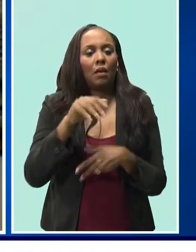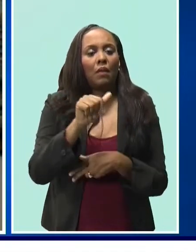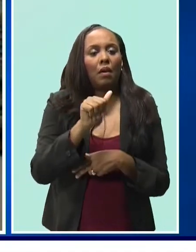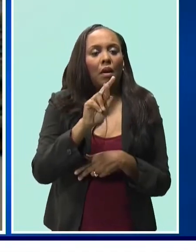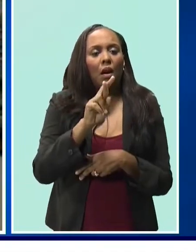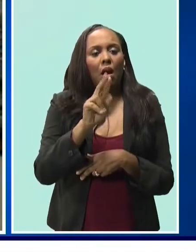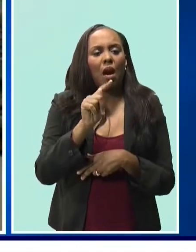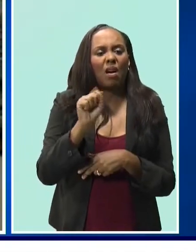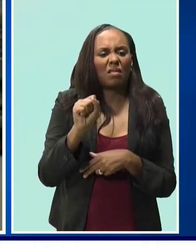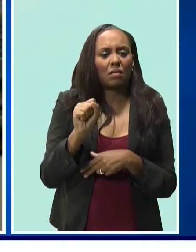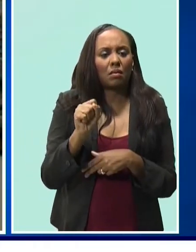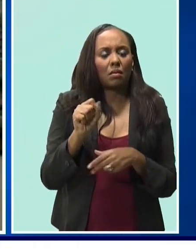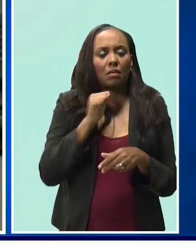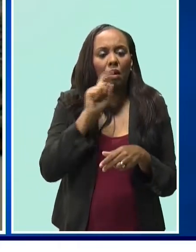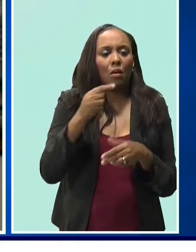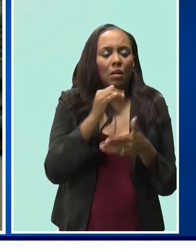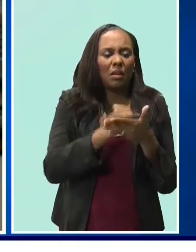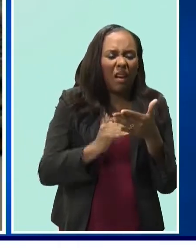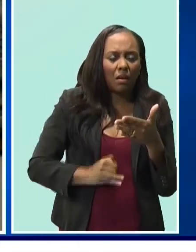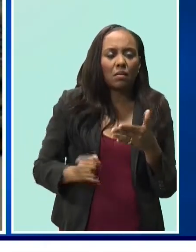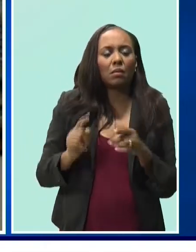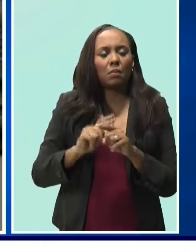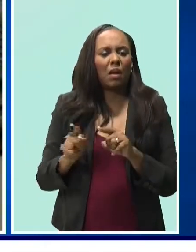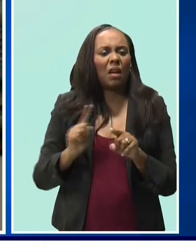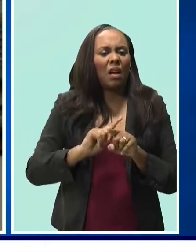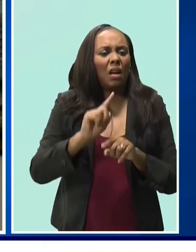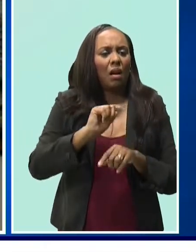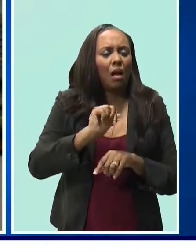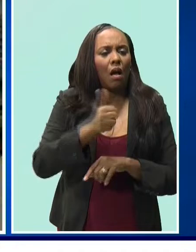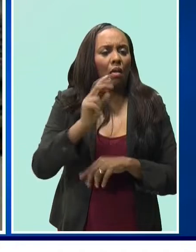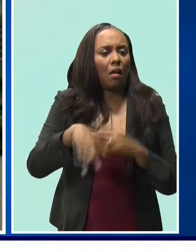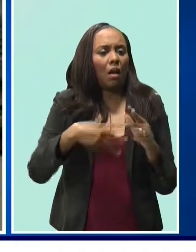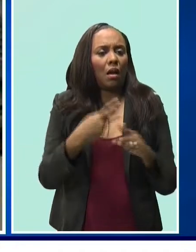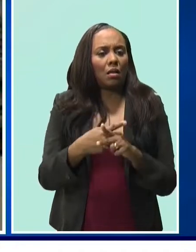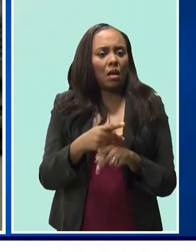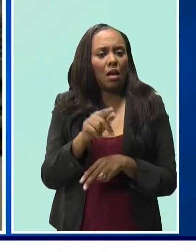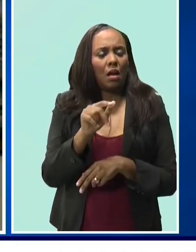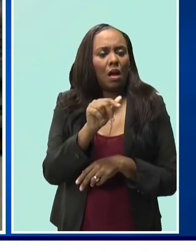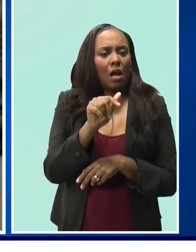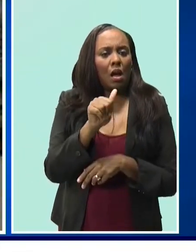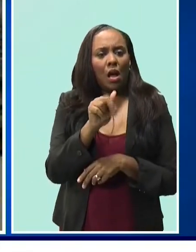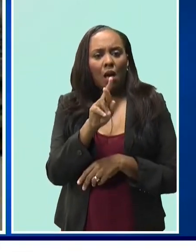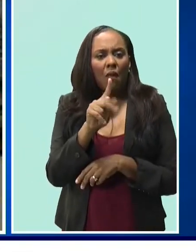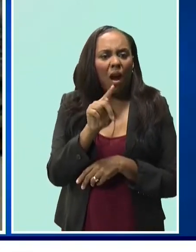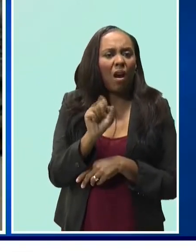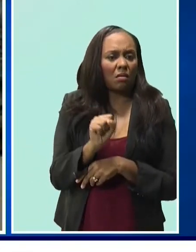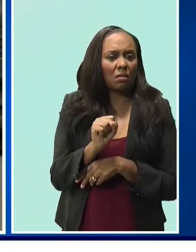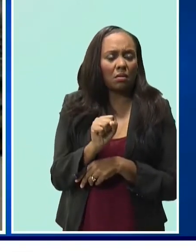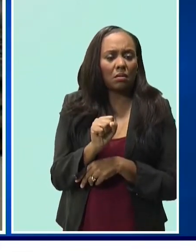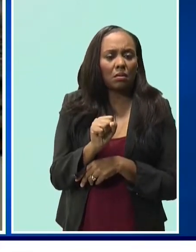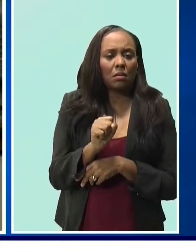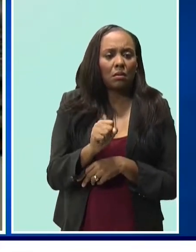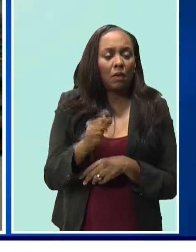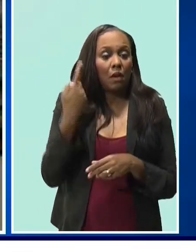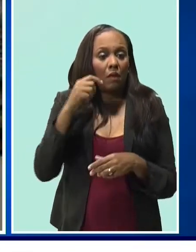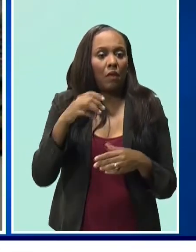is that this will be designed and managed by the National Cultural Foundation, and we are seeking to engage young people as influencers, school-aged